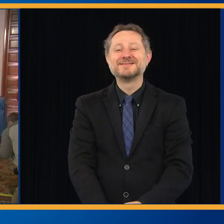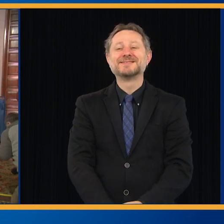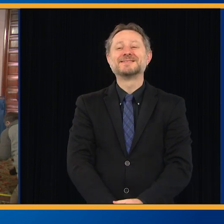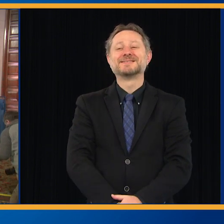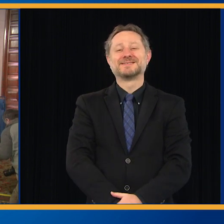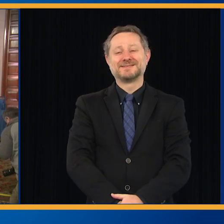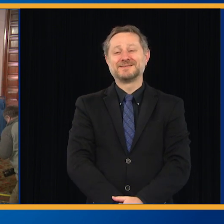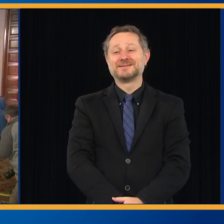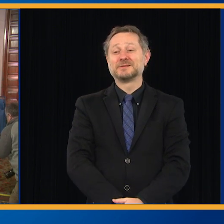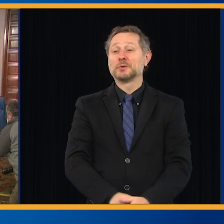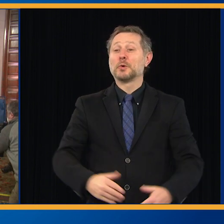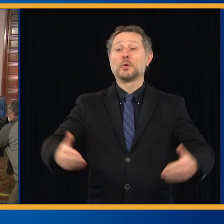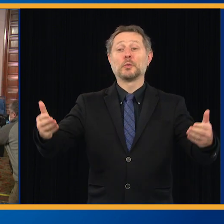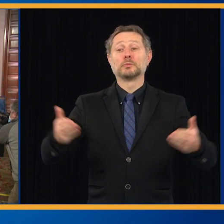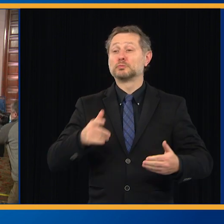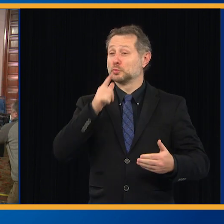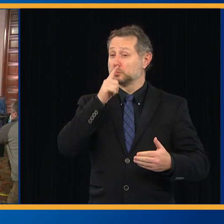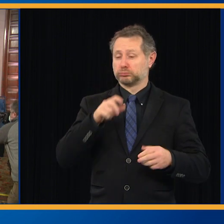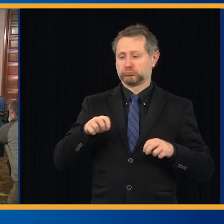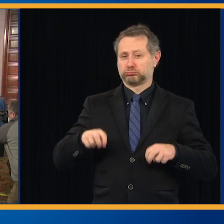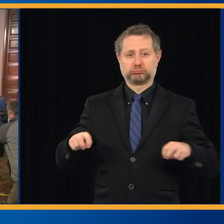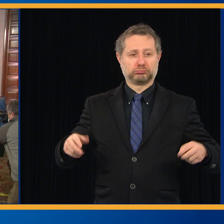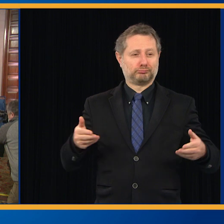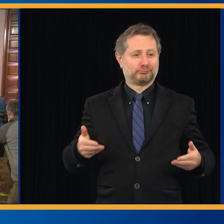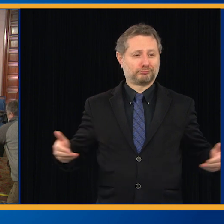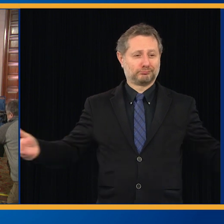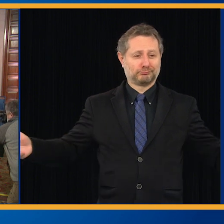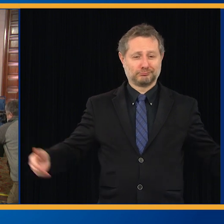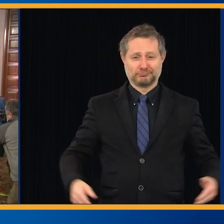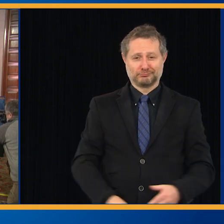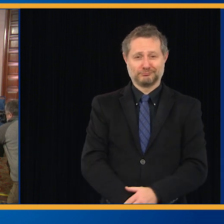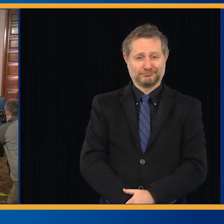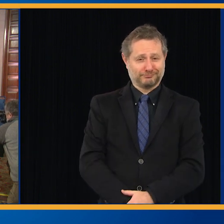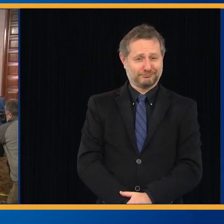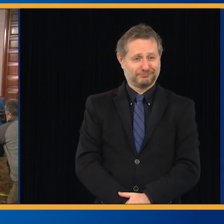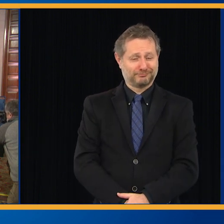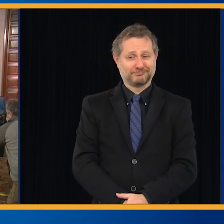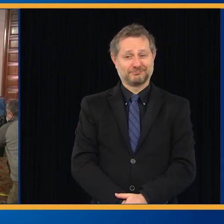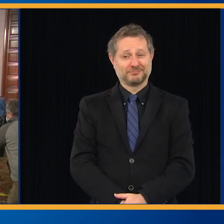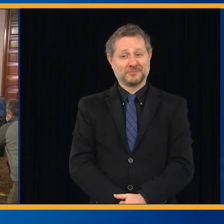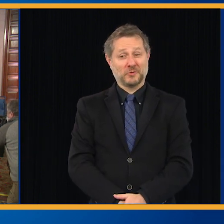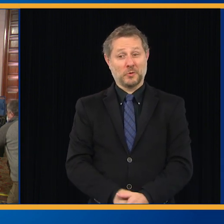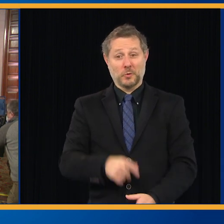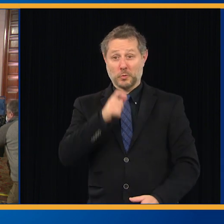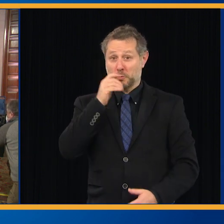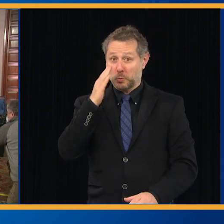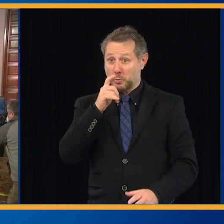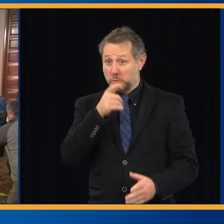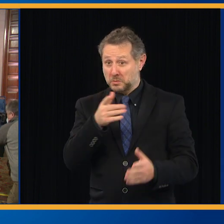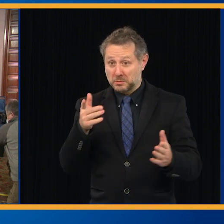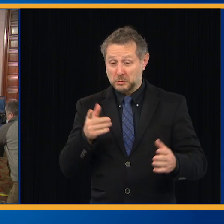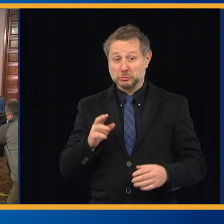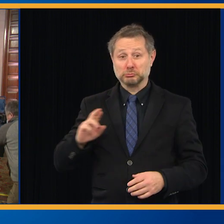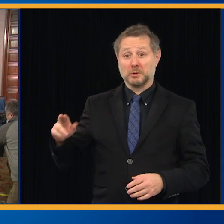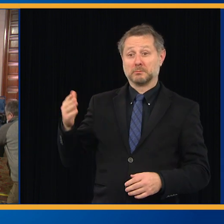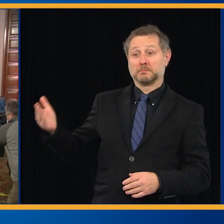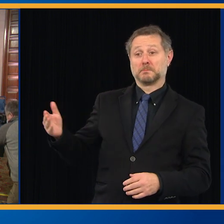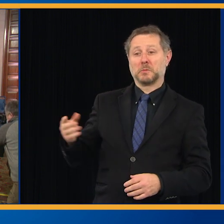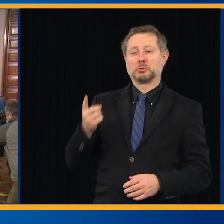Let me introduce the people who are with us here today. For those of you who don't know who someone is, to my far right, Dr. Jim